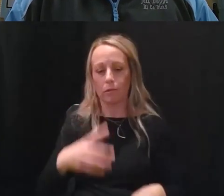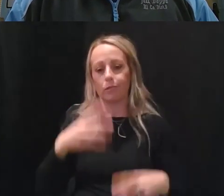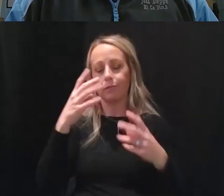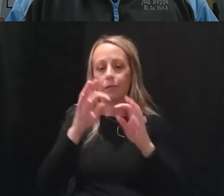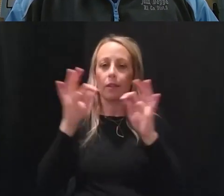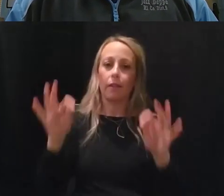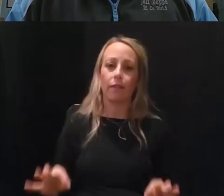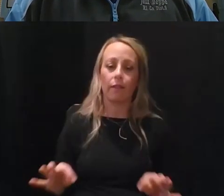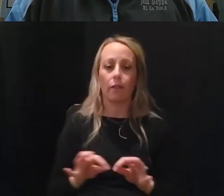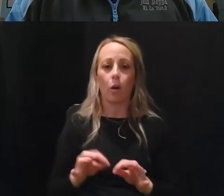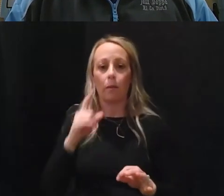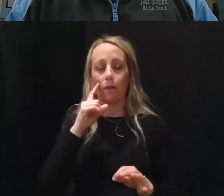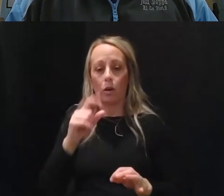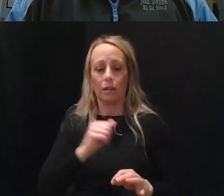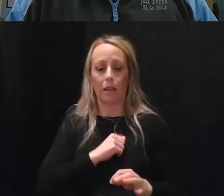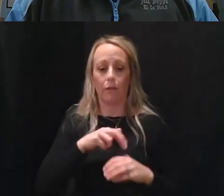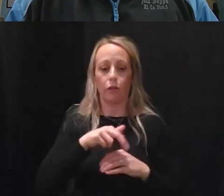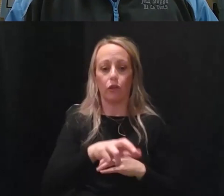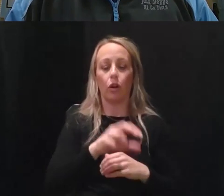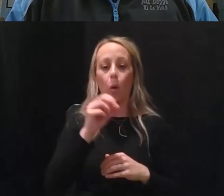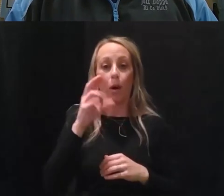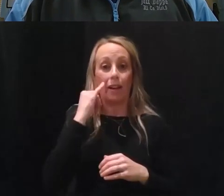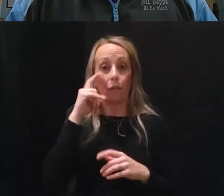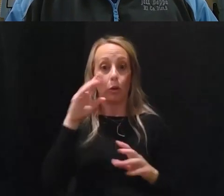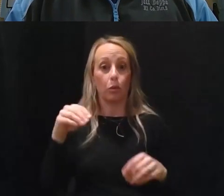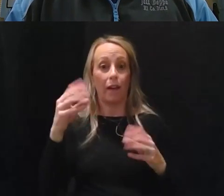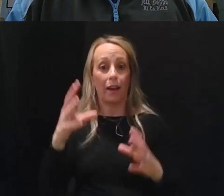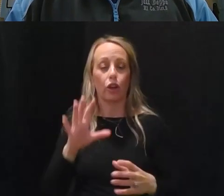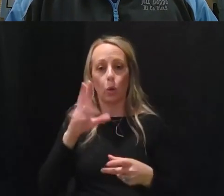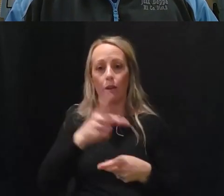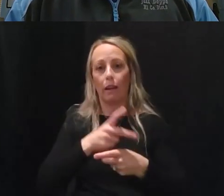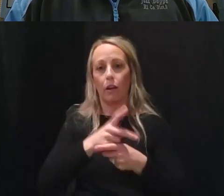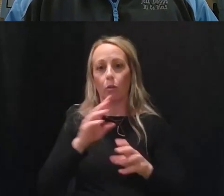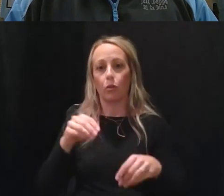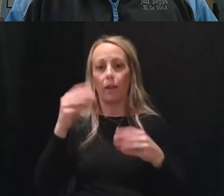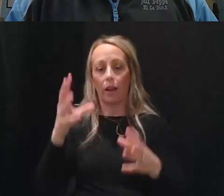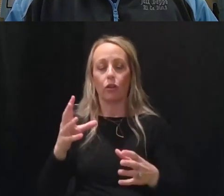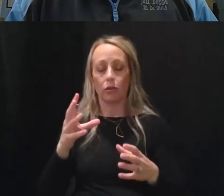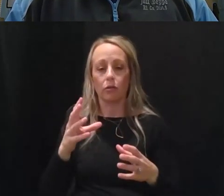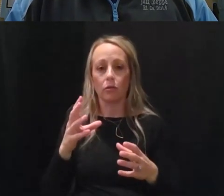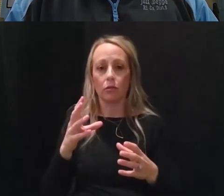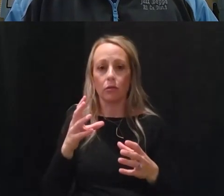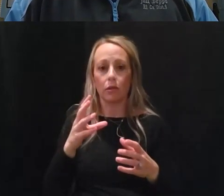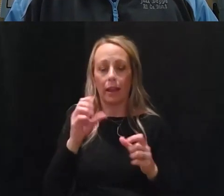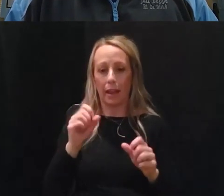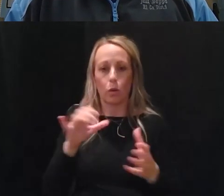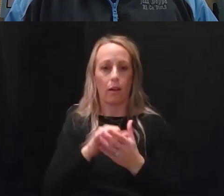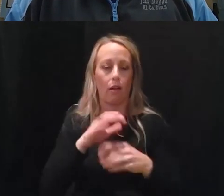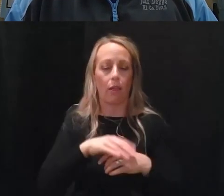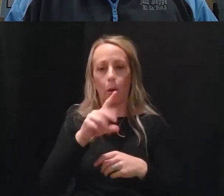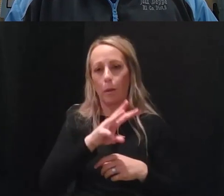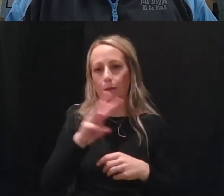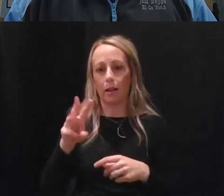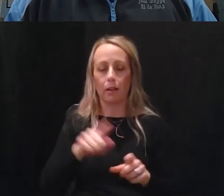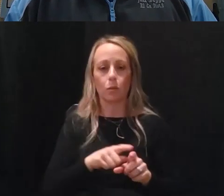to either be a self-referral, or if your provider is, your care provider is providing that information, they can do it on that website as well.